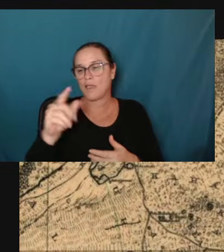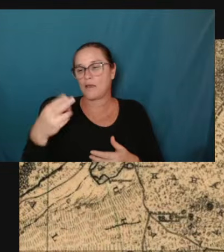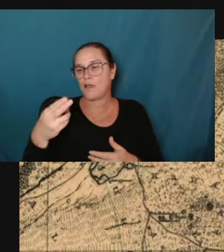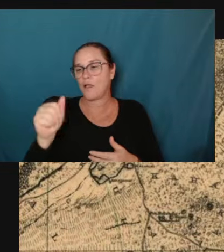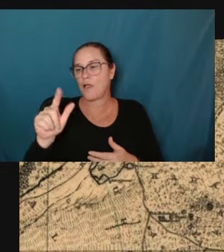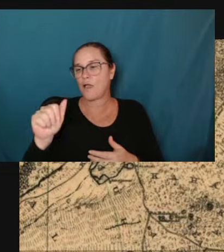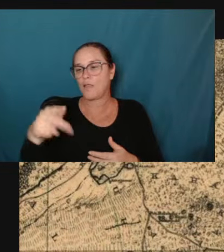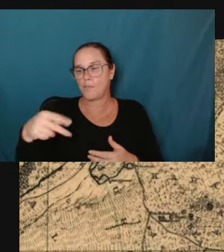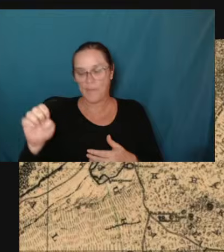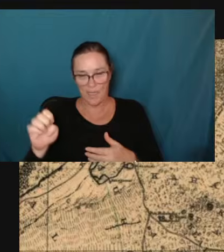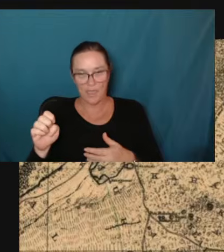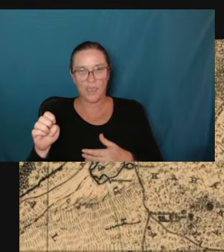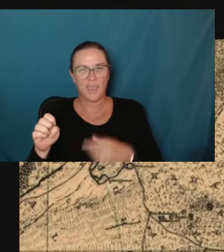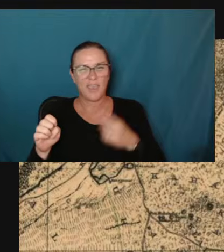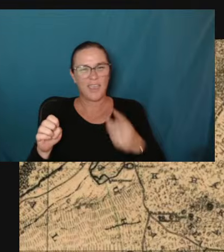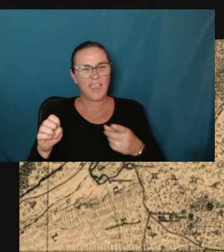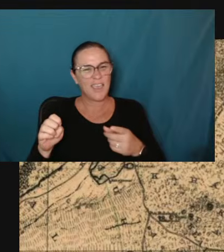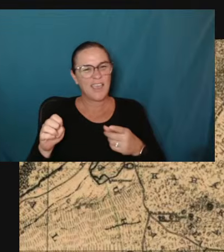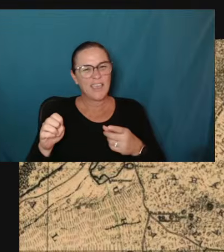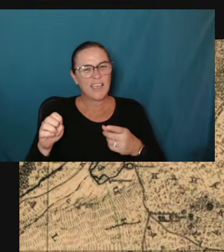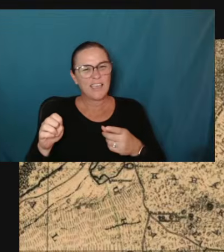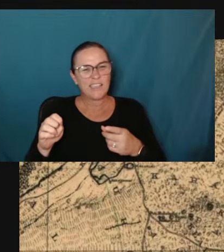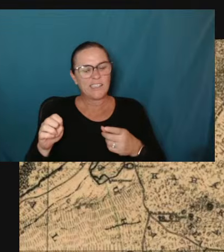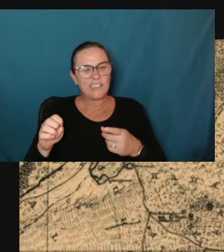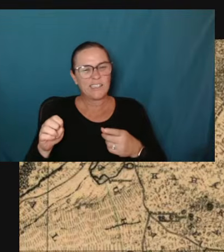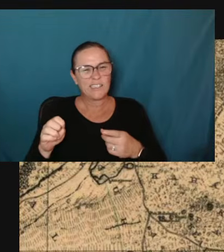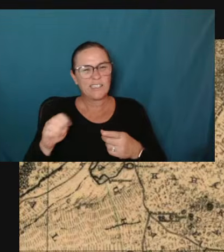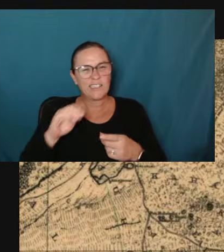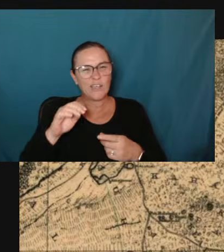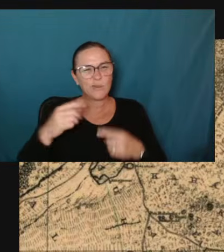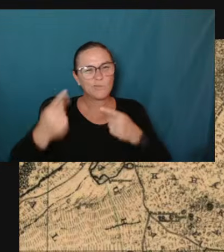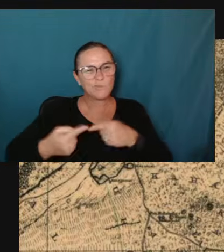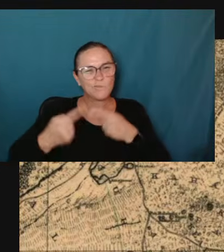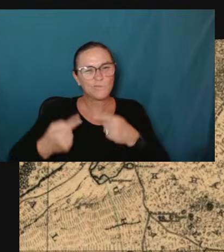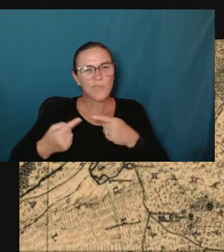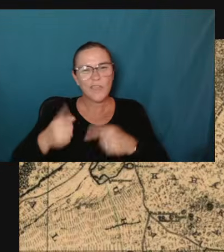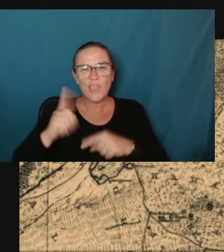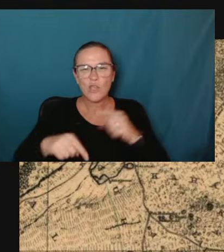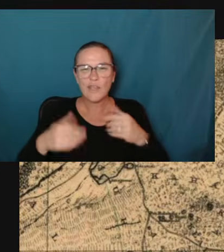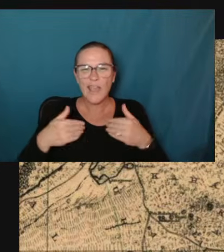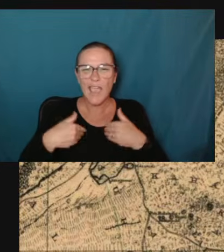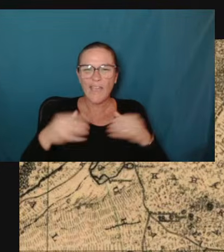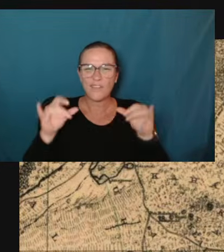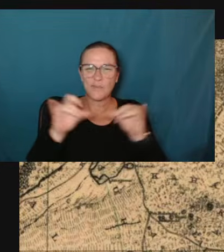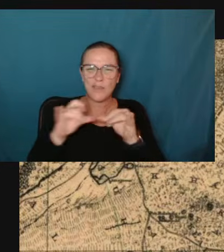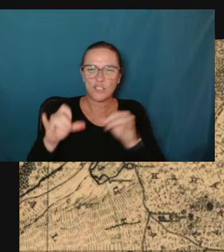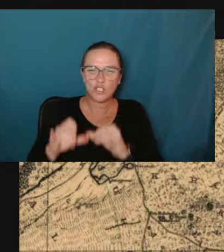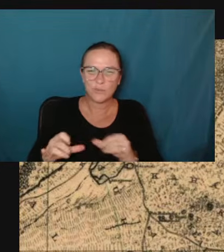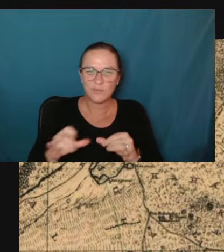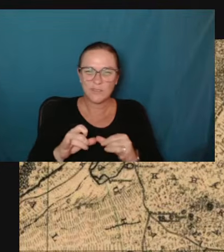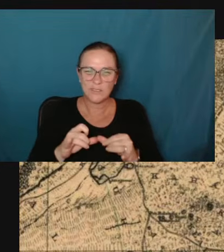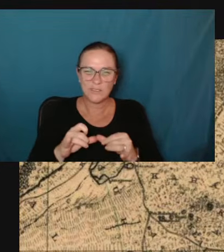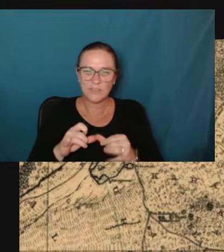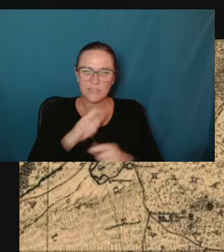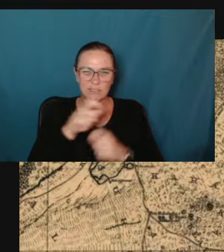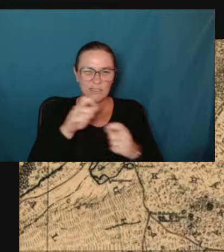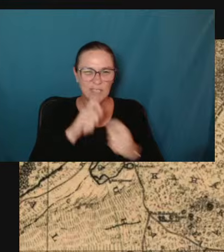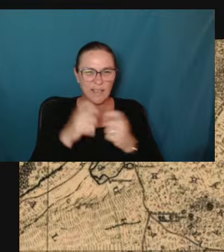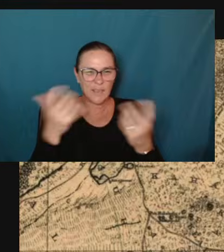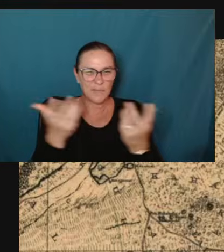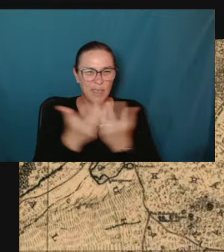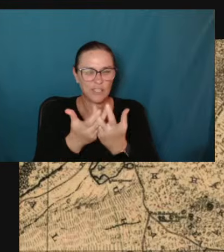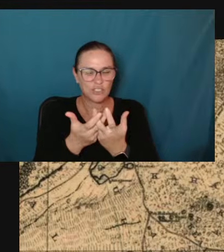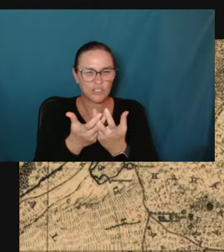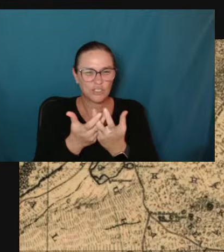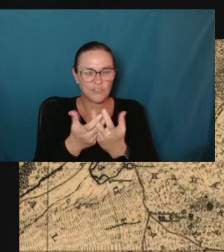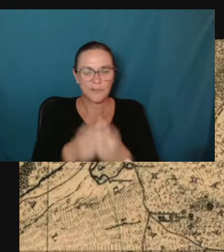some reason, they couldn't always get their measurements to match the way that they should when they were closing their surveys. And the